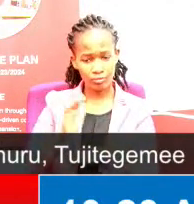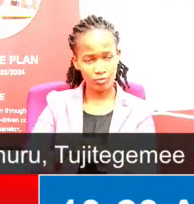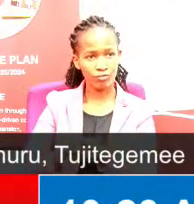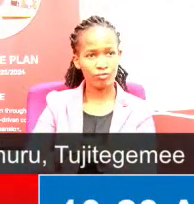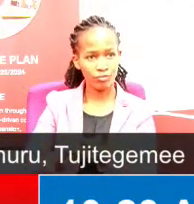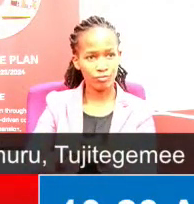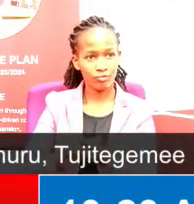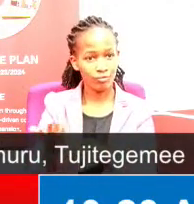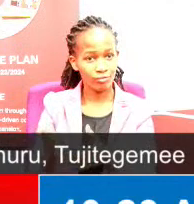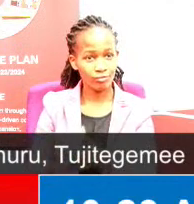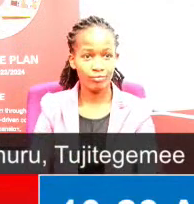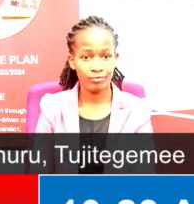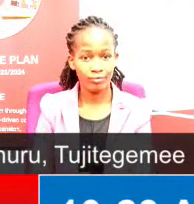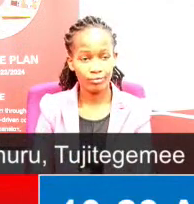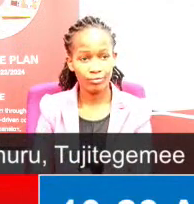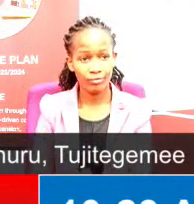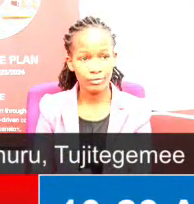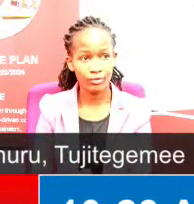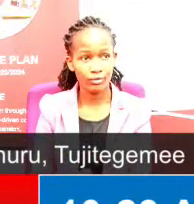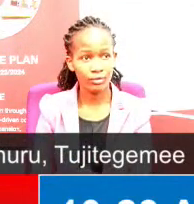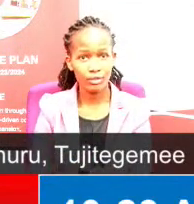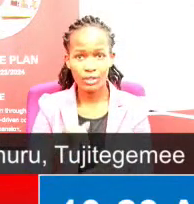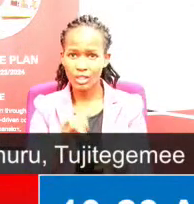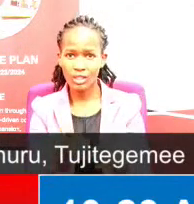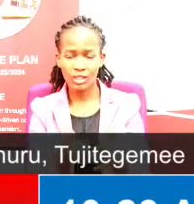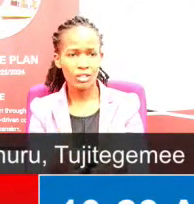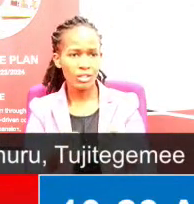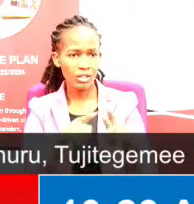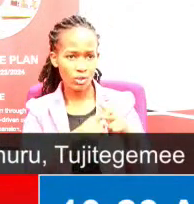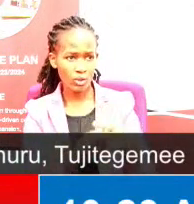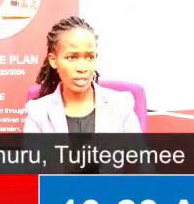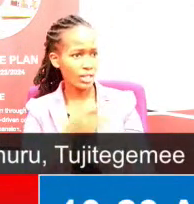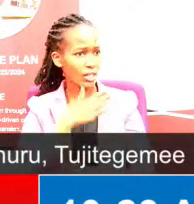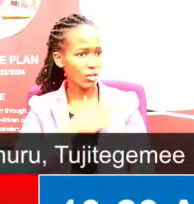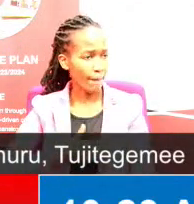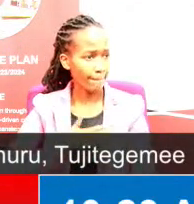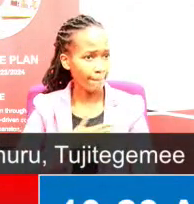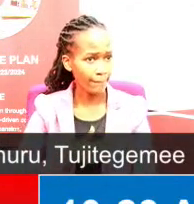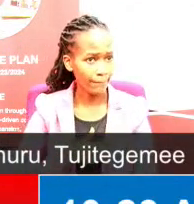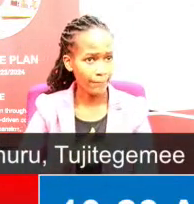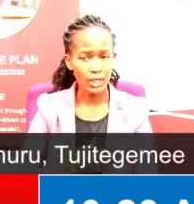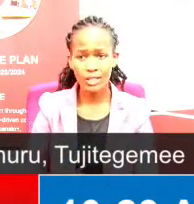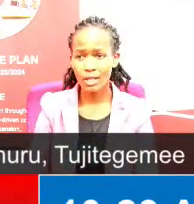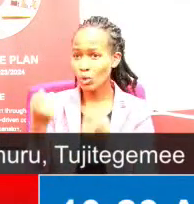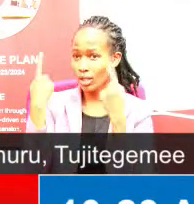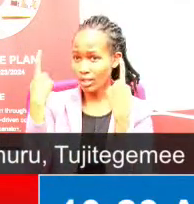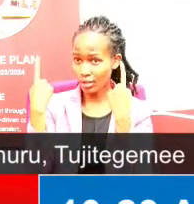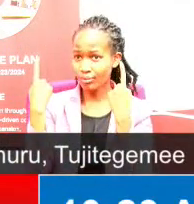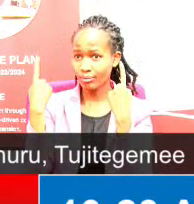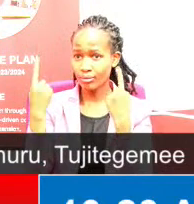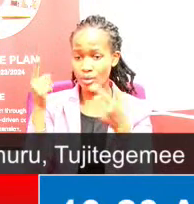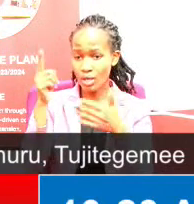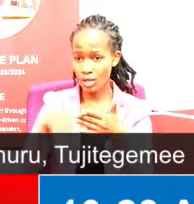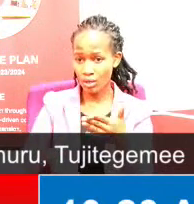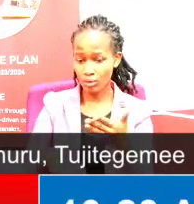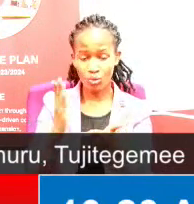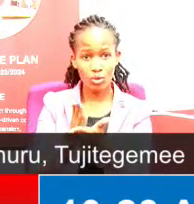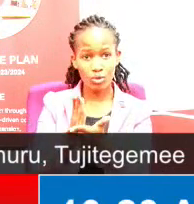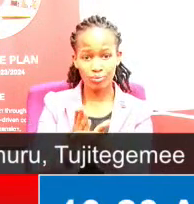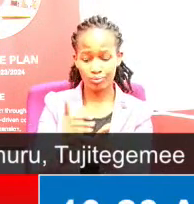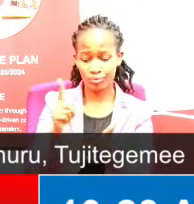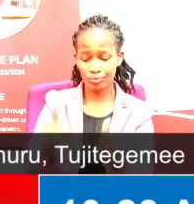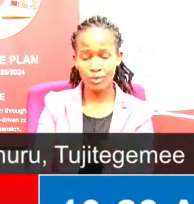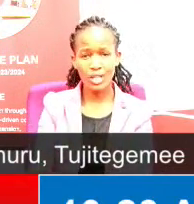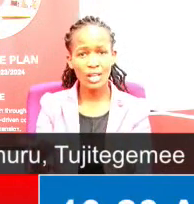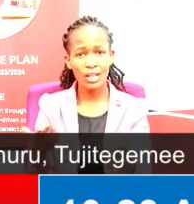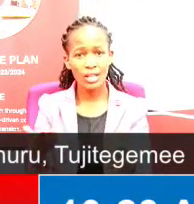hours to, just begin to appreciate and to understand what exactly